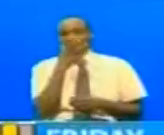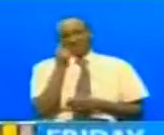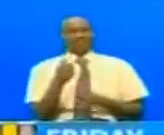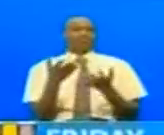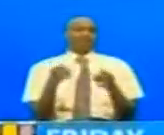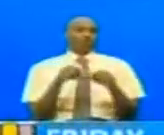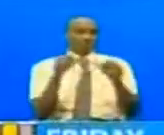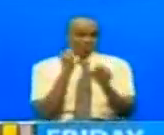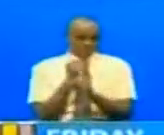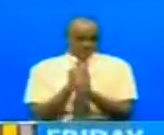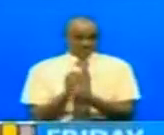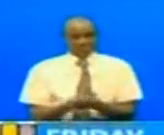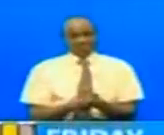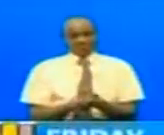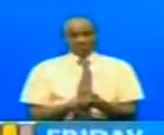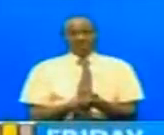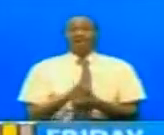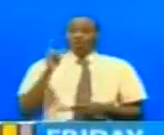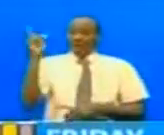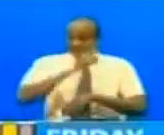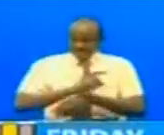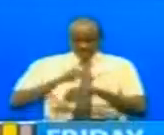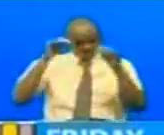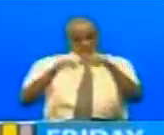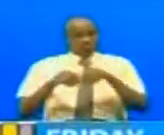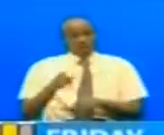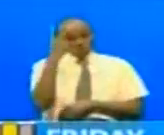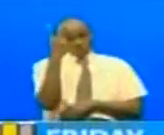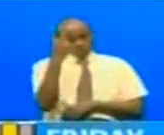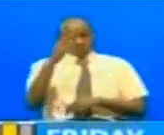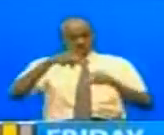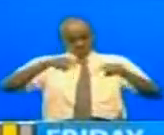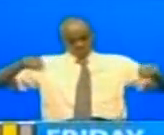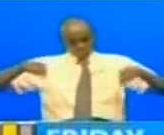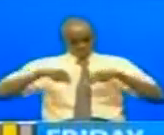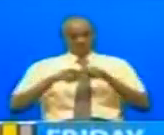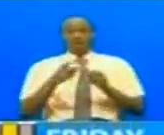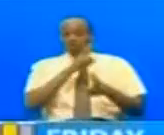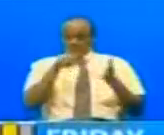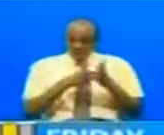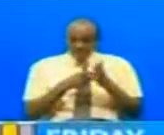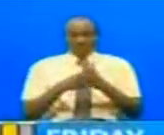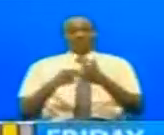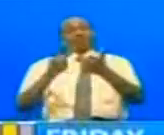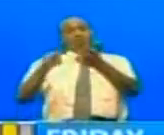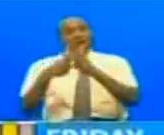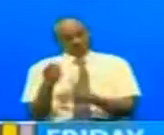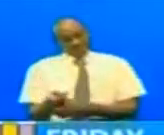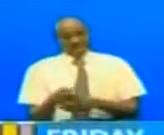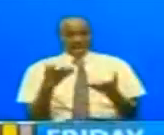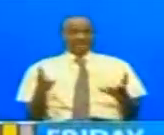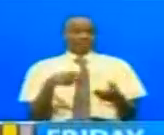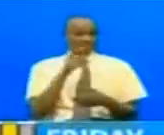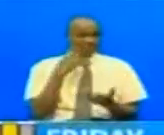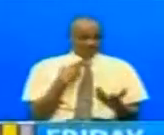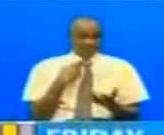kabisa. In a day he digs two graves, each taking him between 2 to 3 hours. Then embarks on simple available tasks